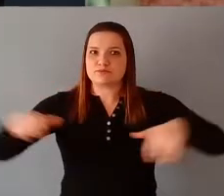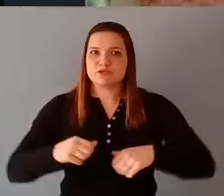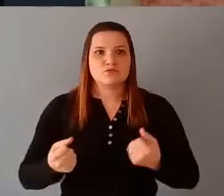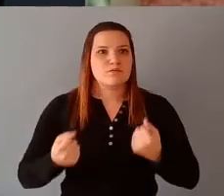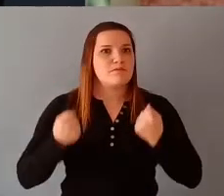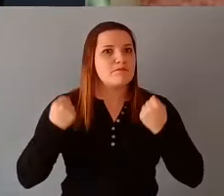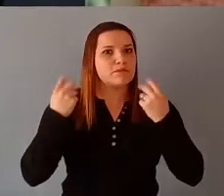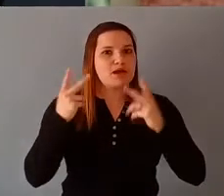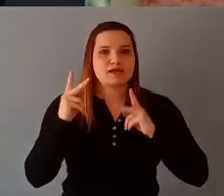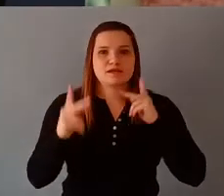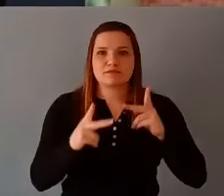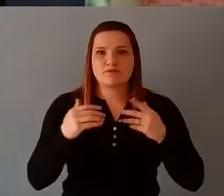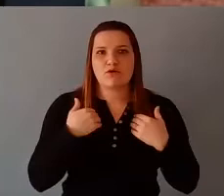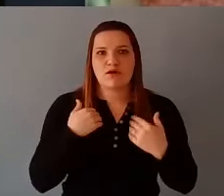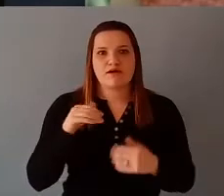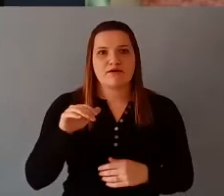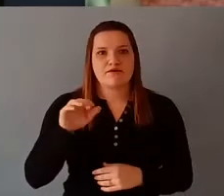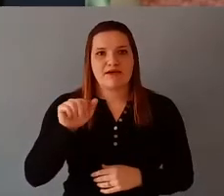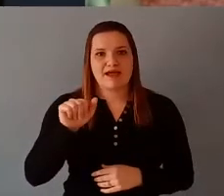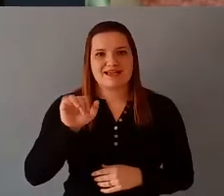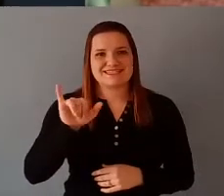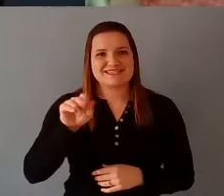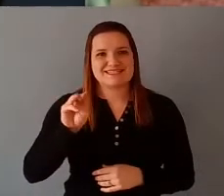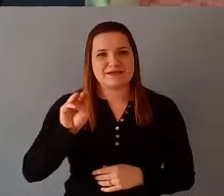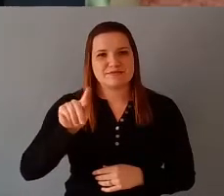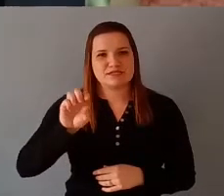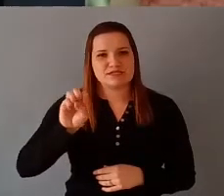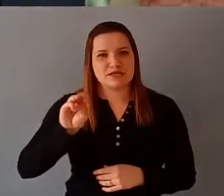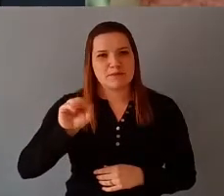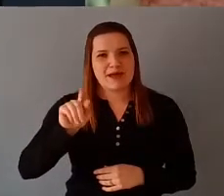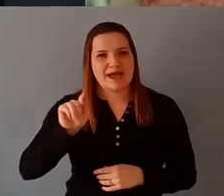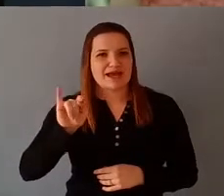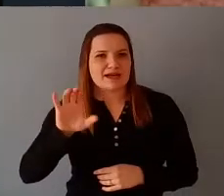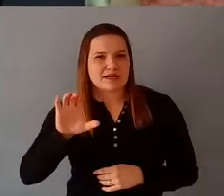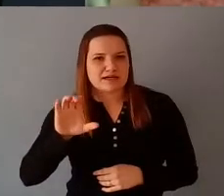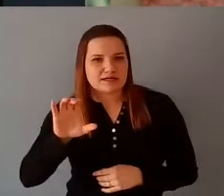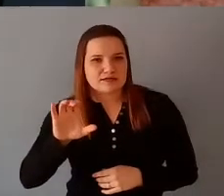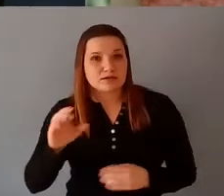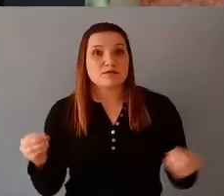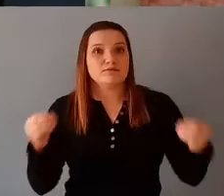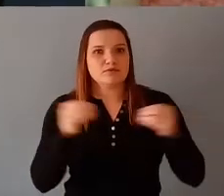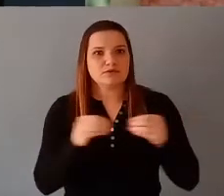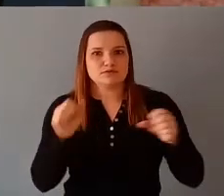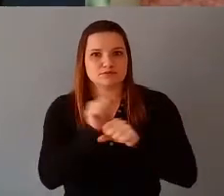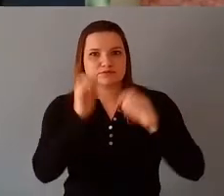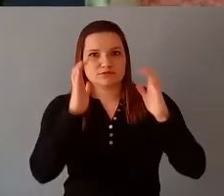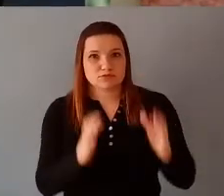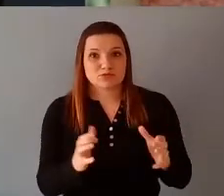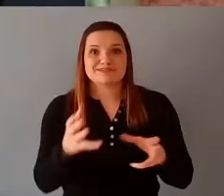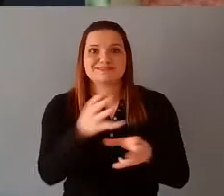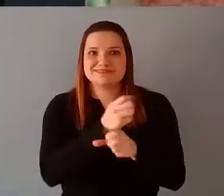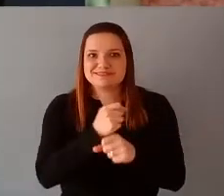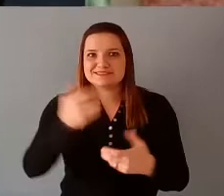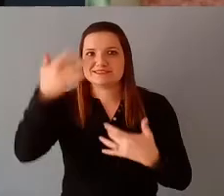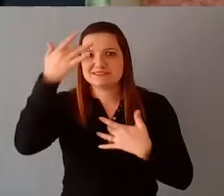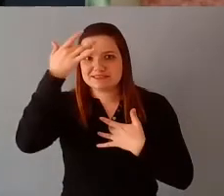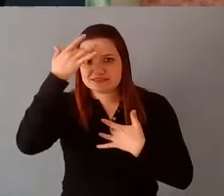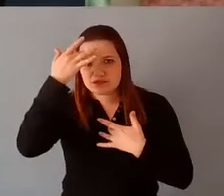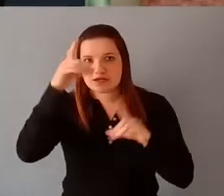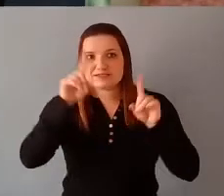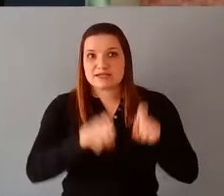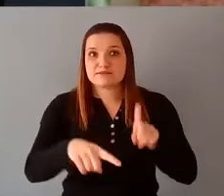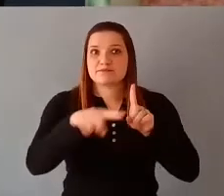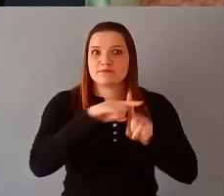being asymptomatic, we've actually had more and more of our employees that are contracting the virus.